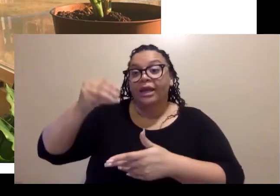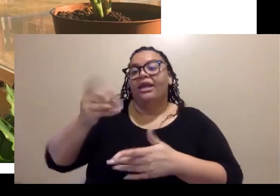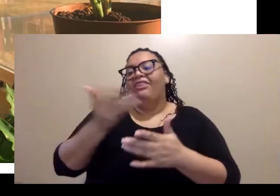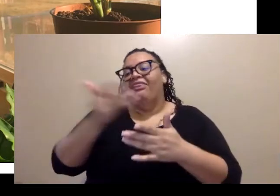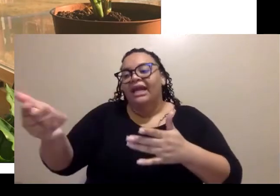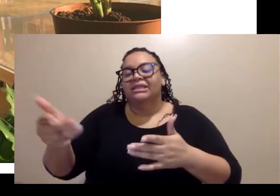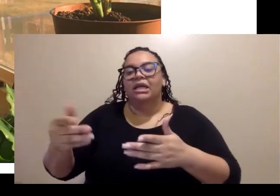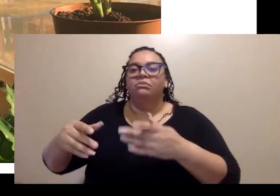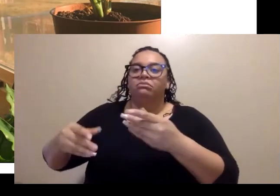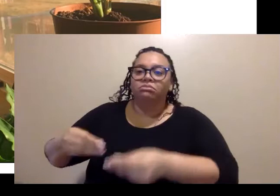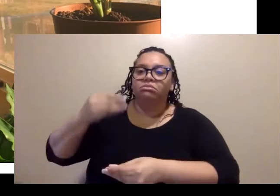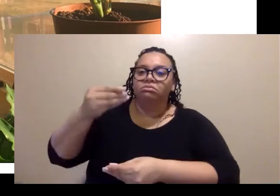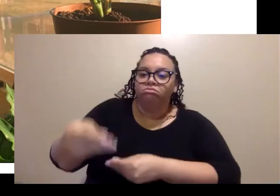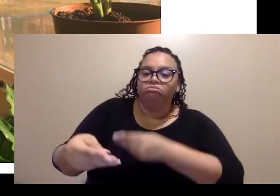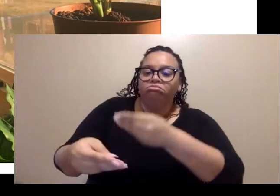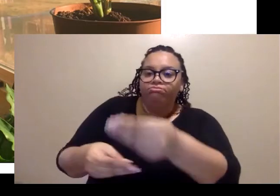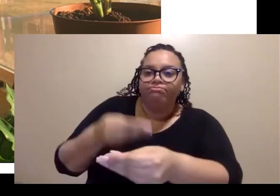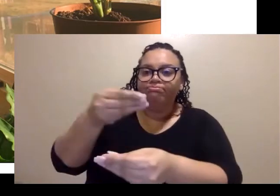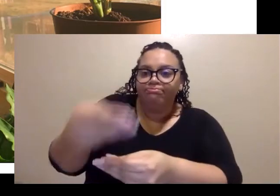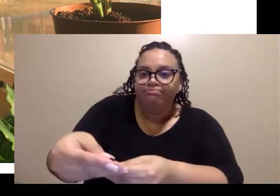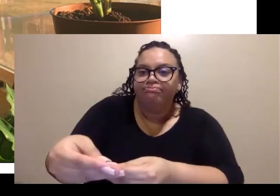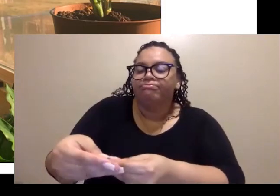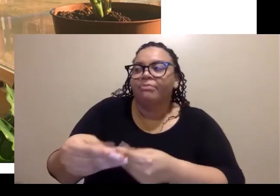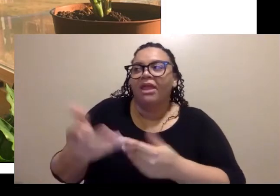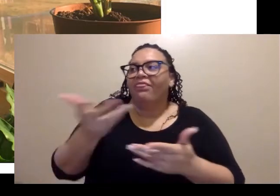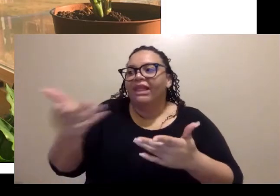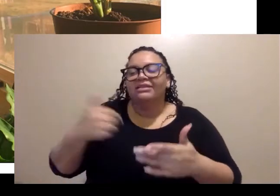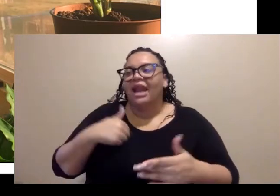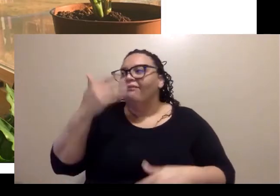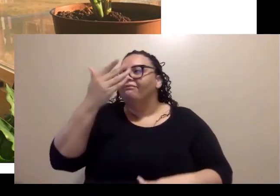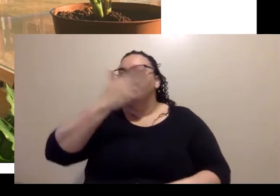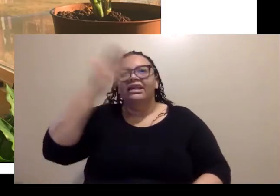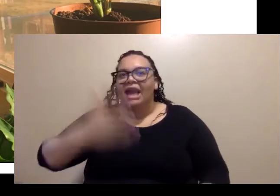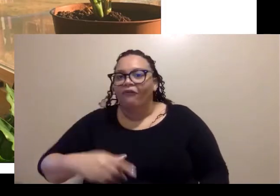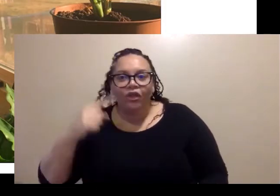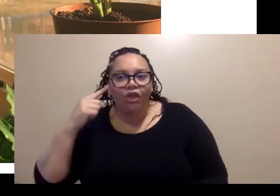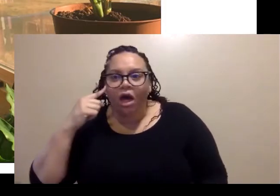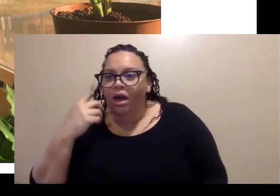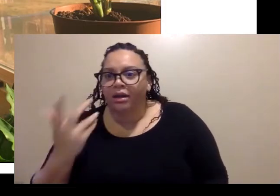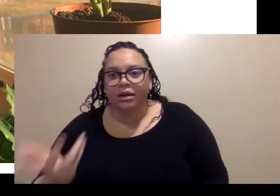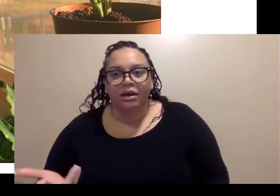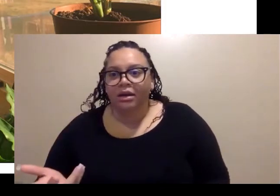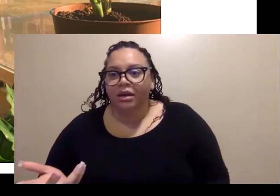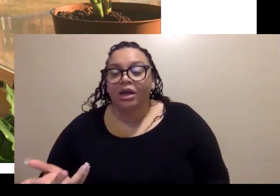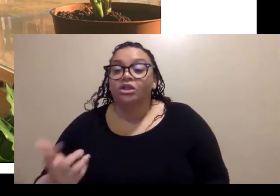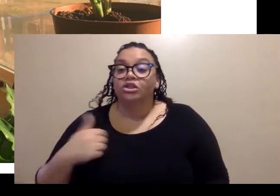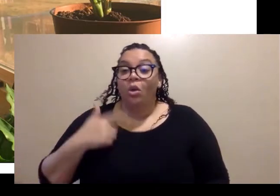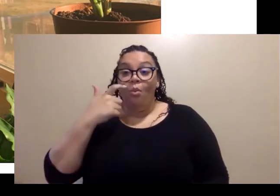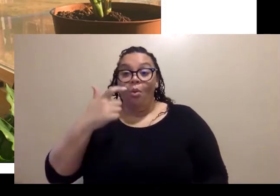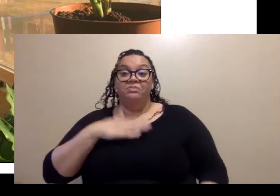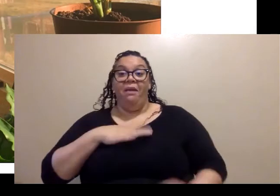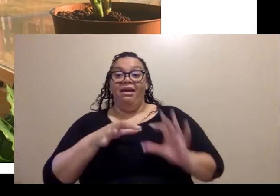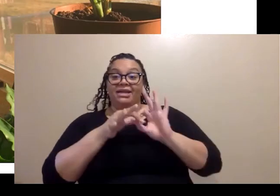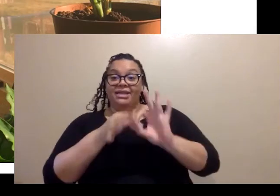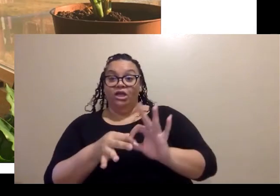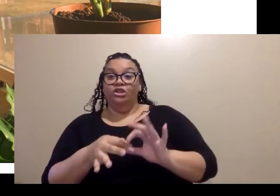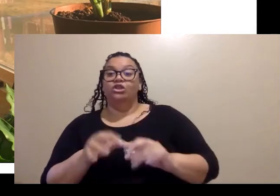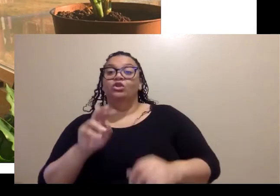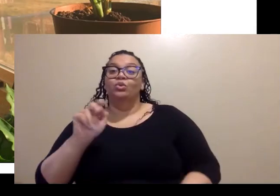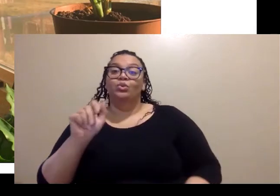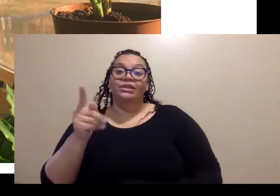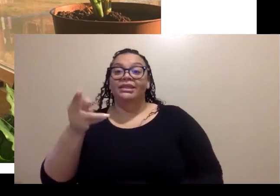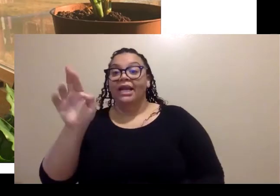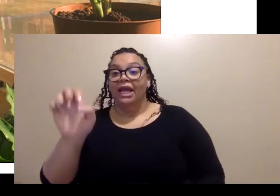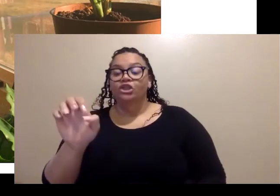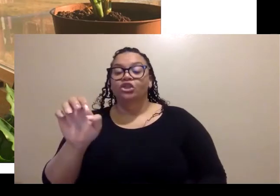now utilizing that I never thought of. And so I've watched my my connection to nature morph